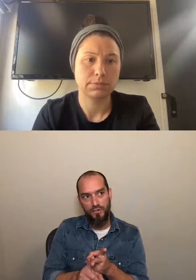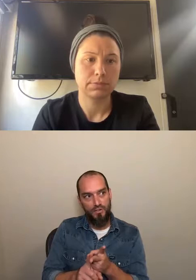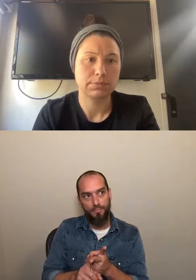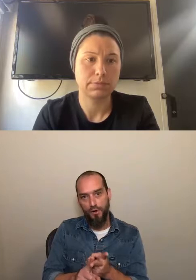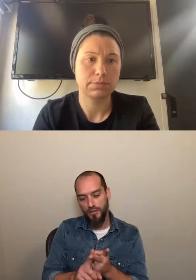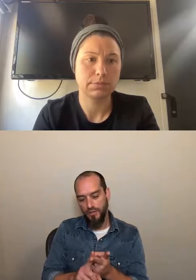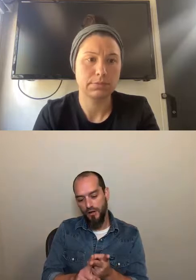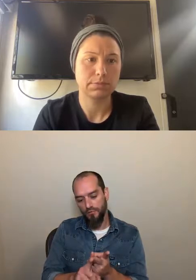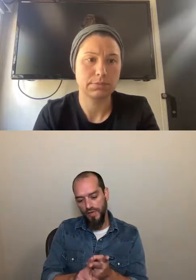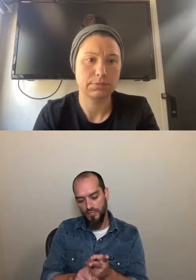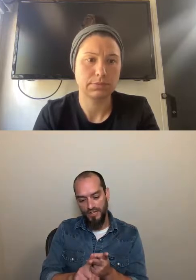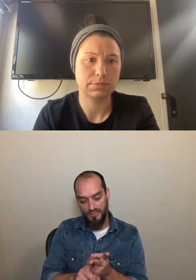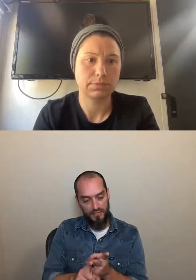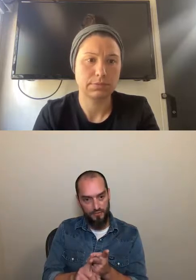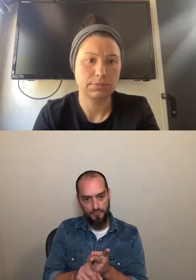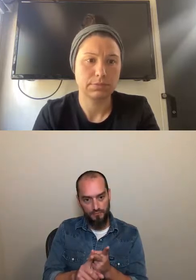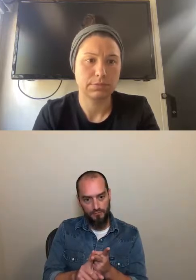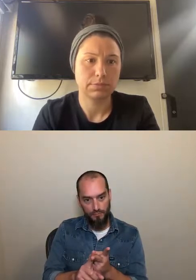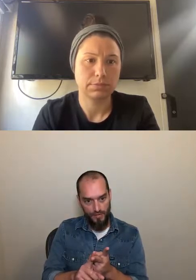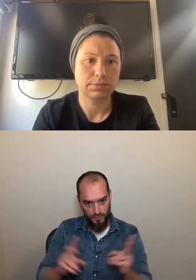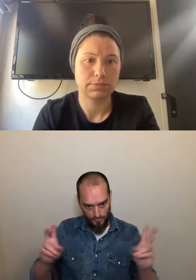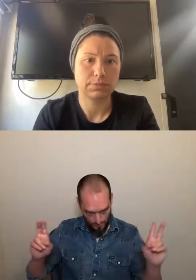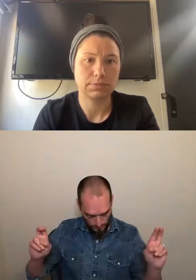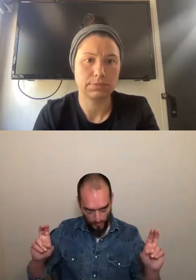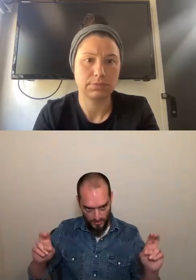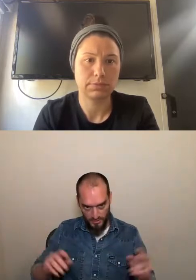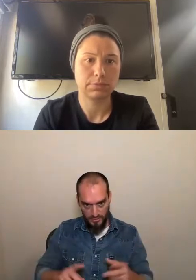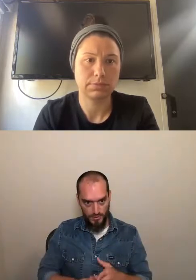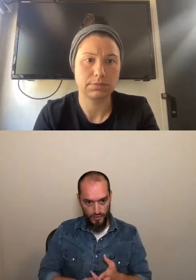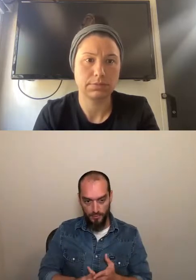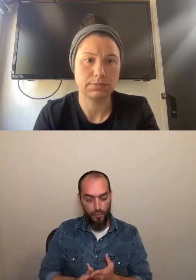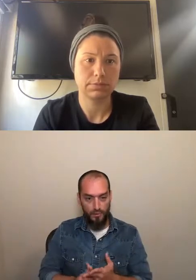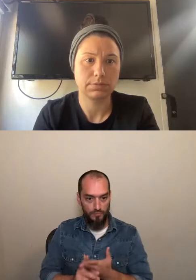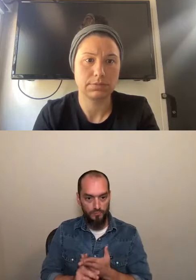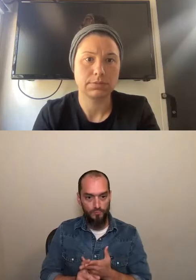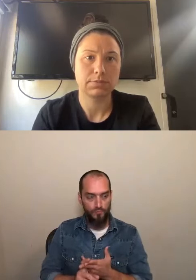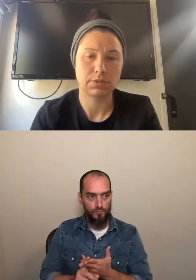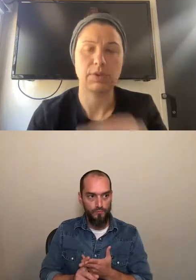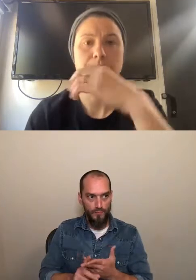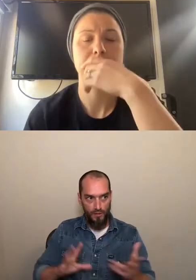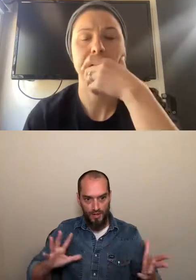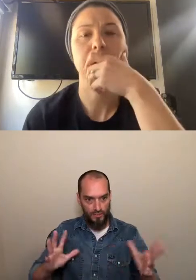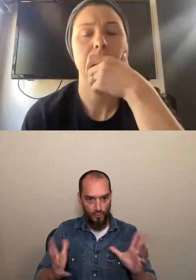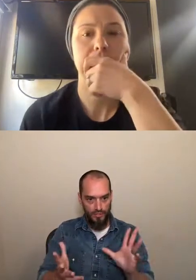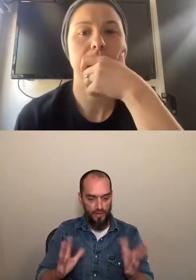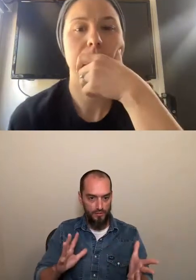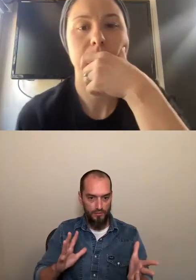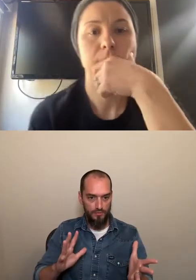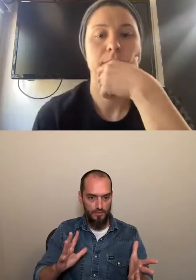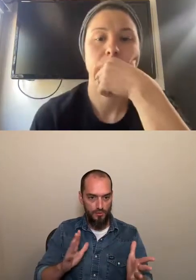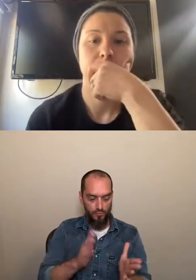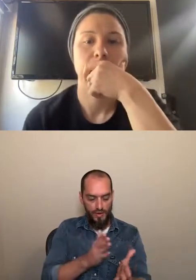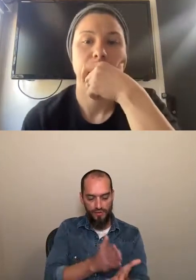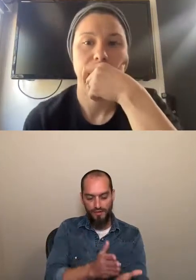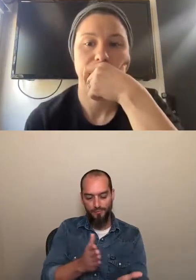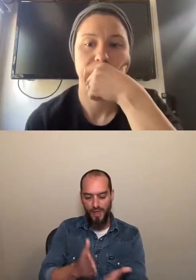each and every component of the HVAC system. Mind you, the word system is very important. It all has to work together.